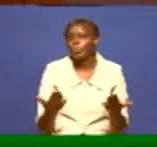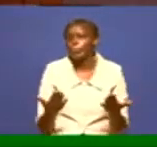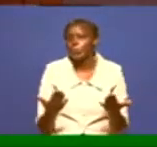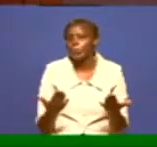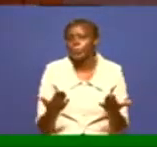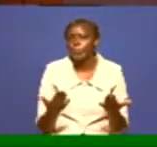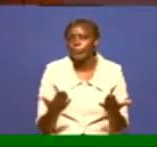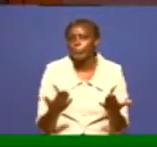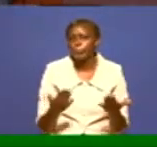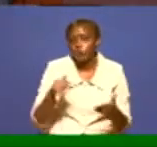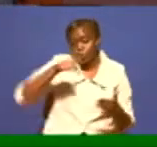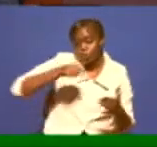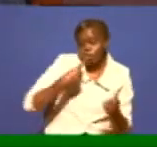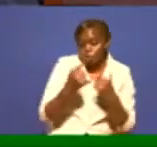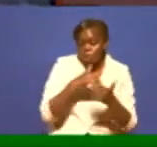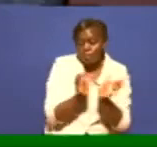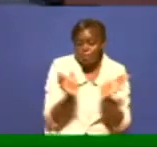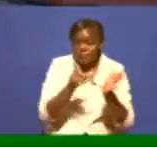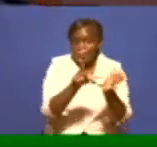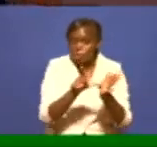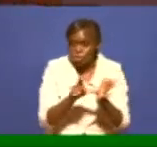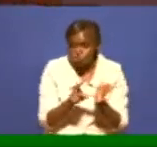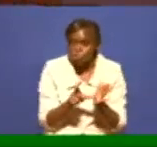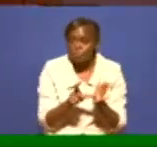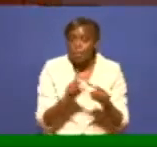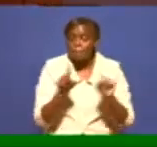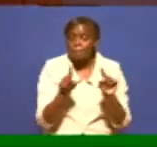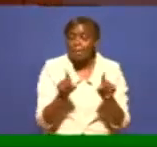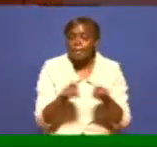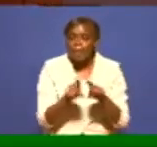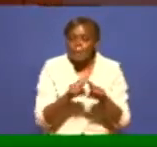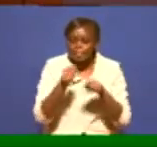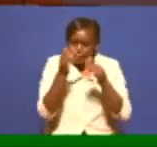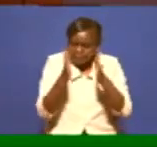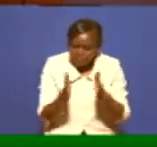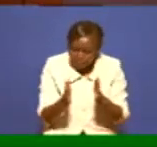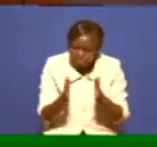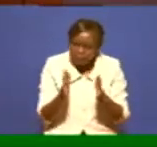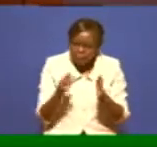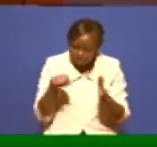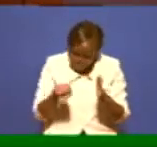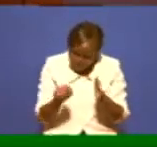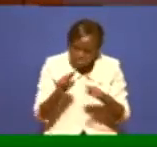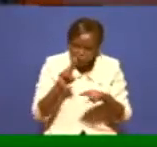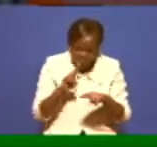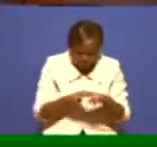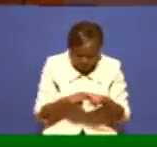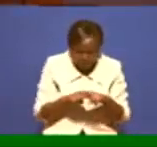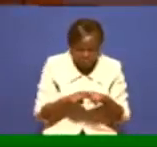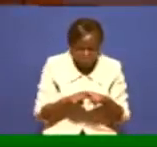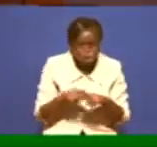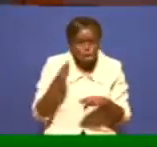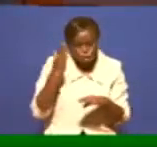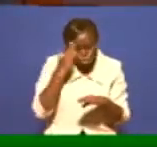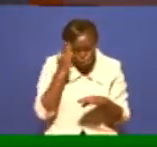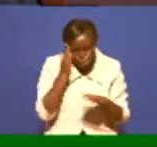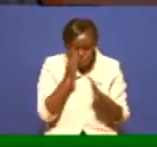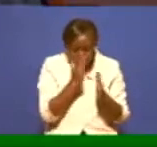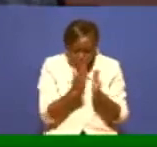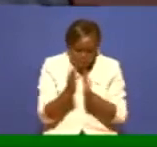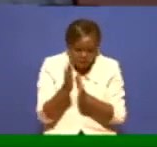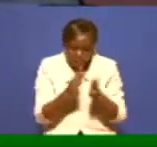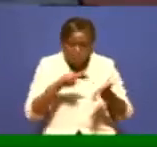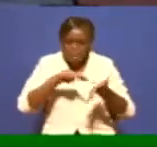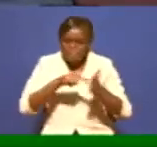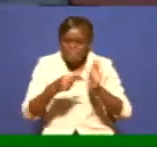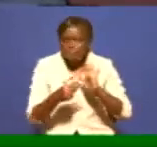Speaker, every day we are talking about public debt. But has any Kenyan taken time to map the programs and projects in this